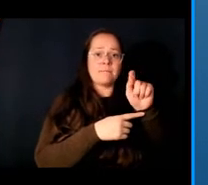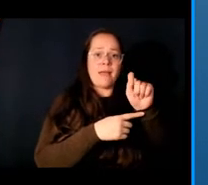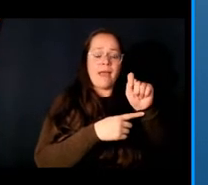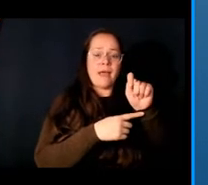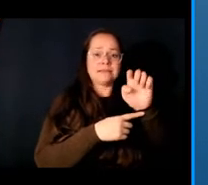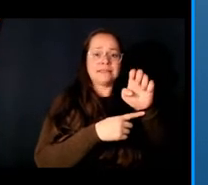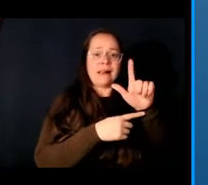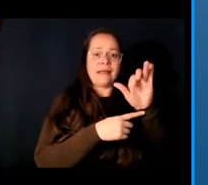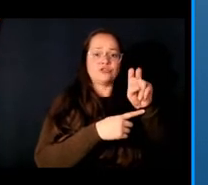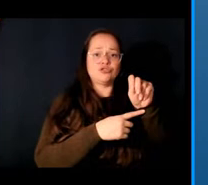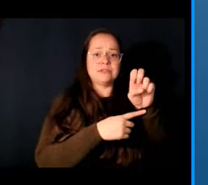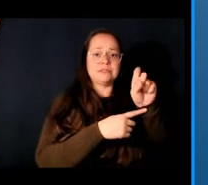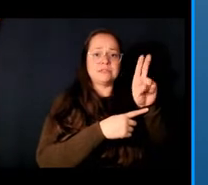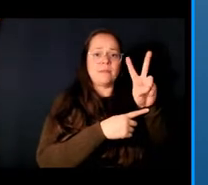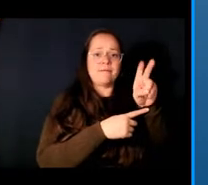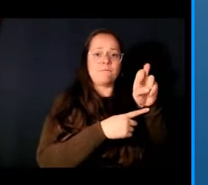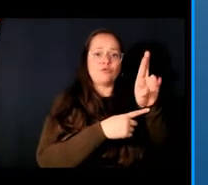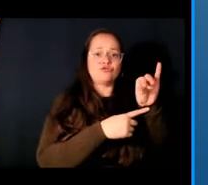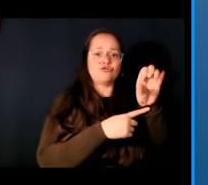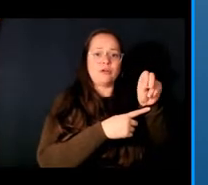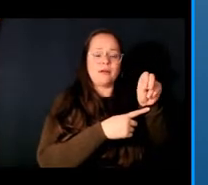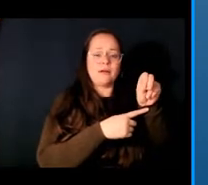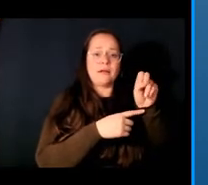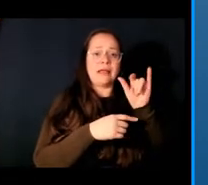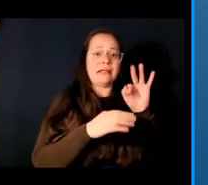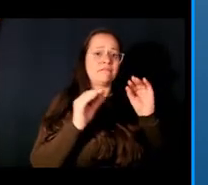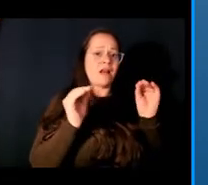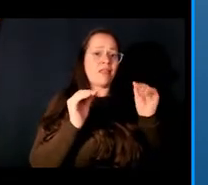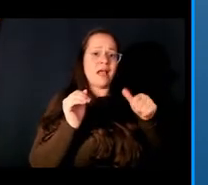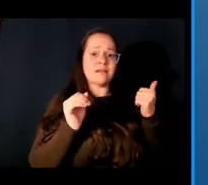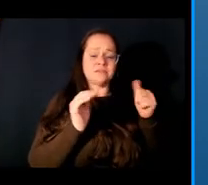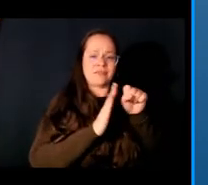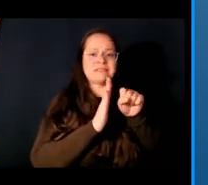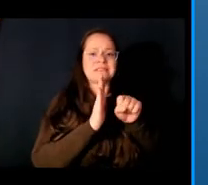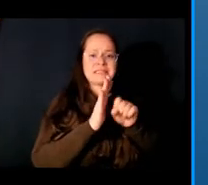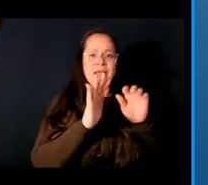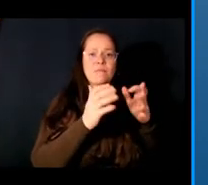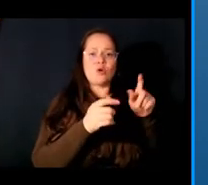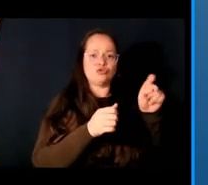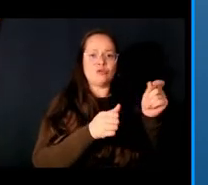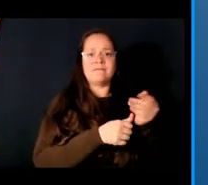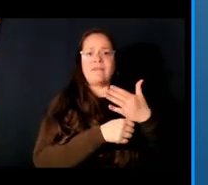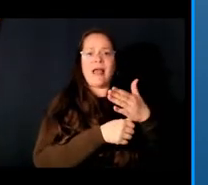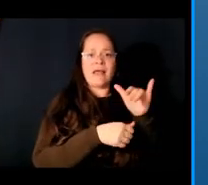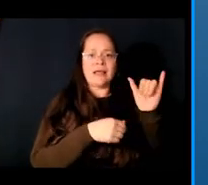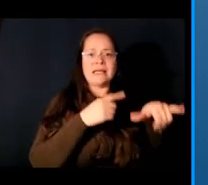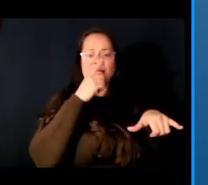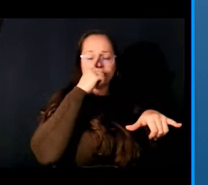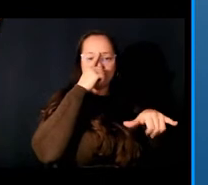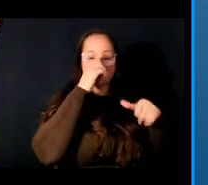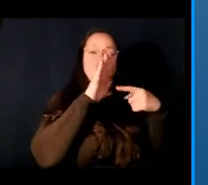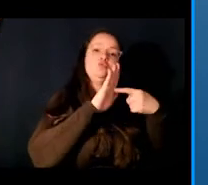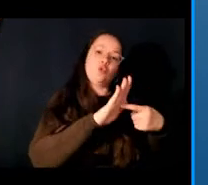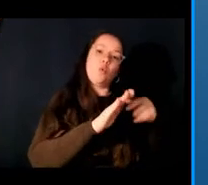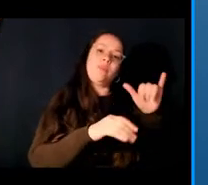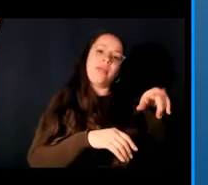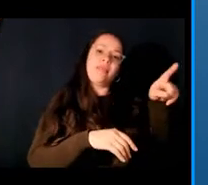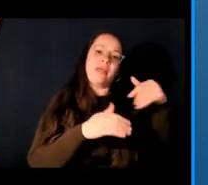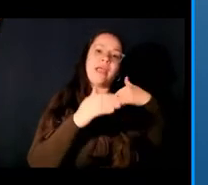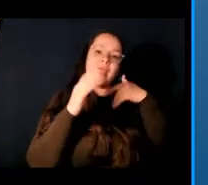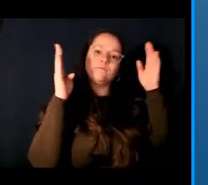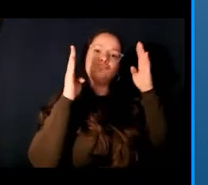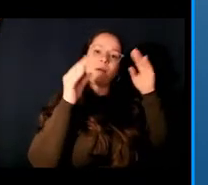I mean if if nothing else the state party should be able to flag it to show that they have trouble